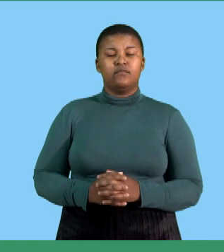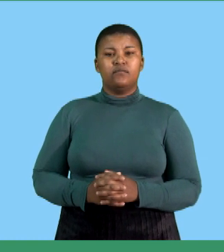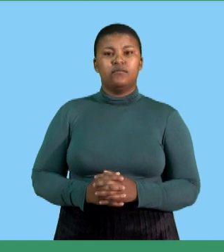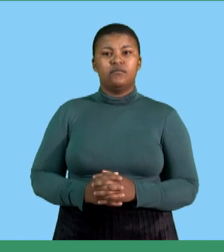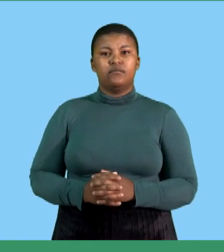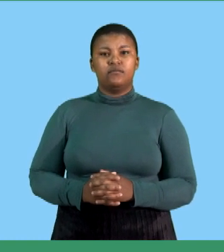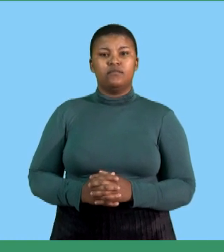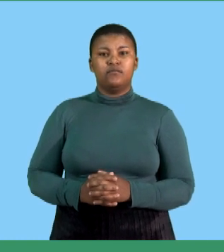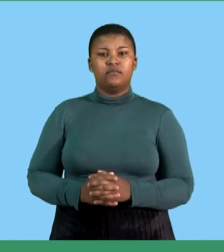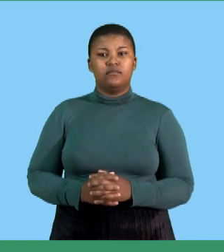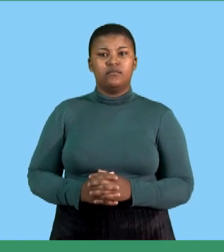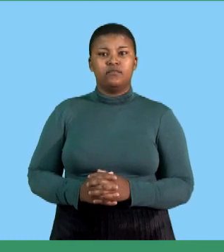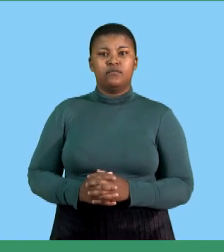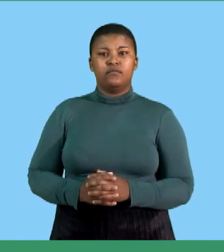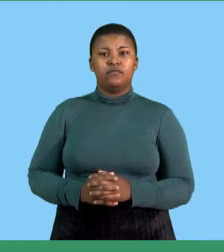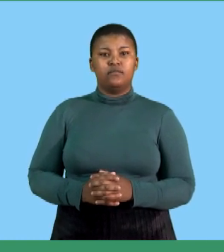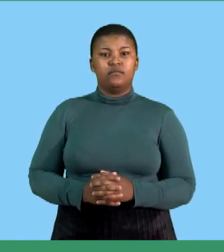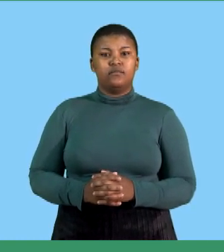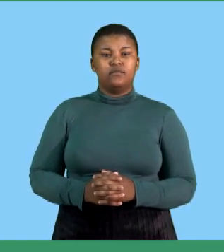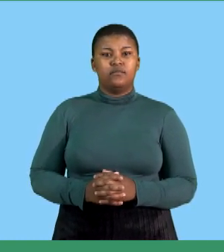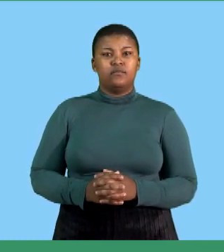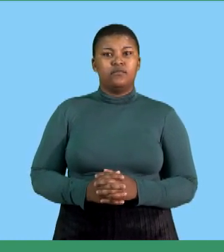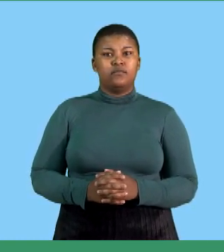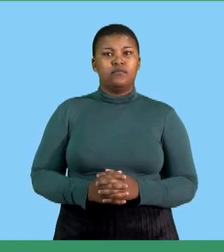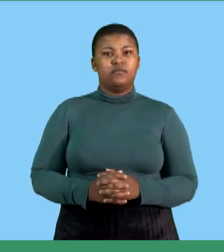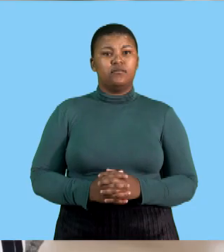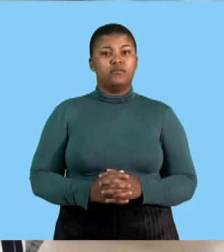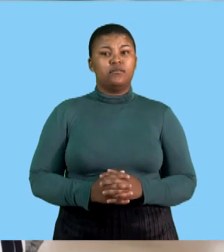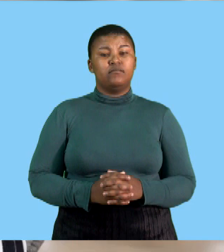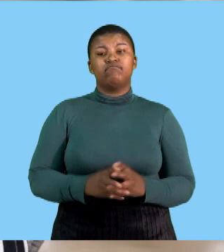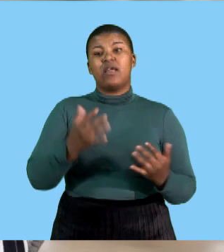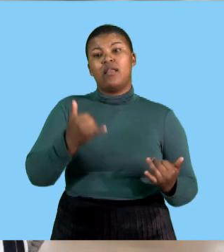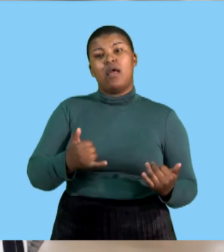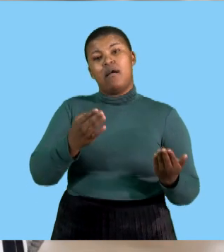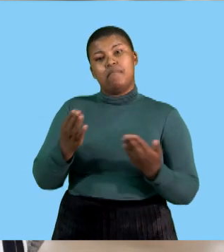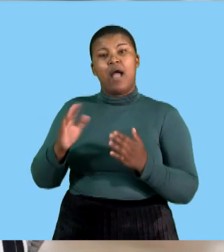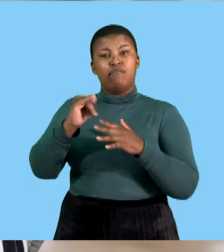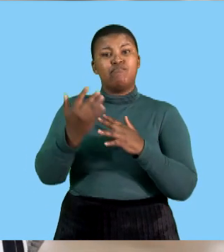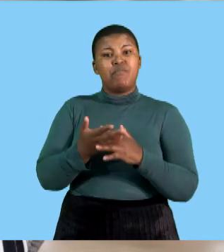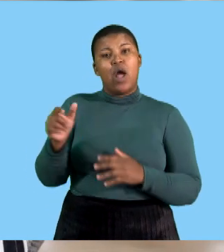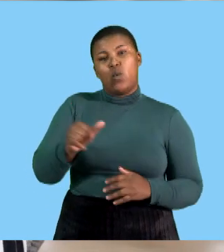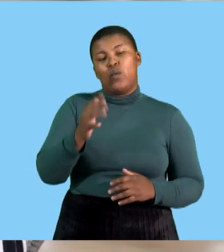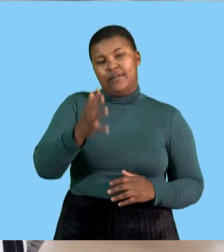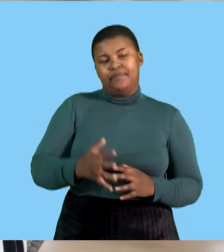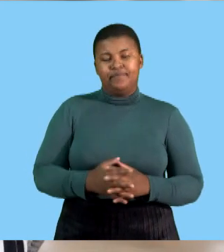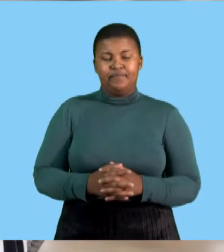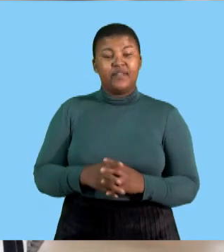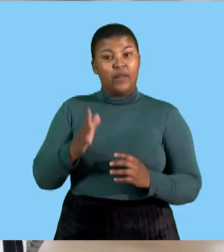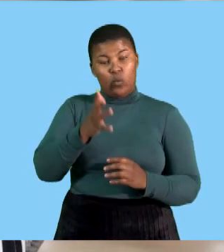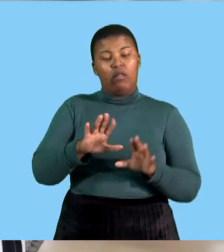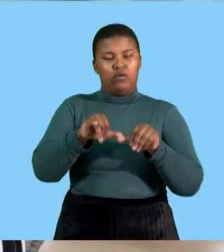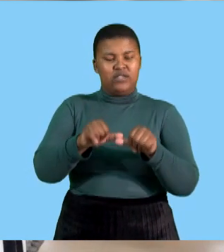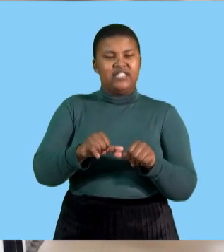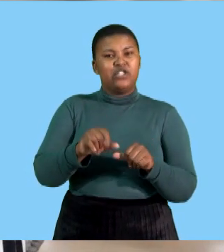the first two parts of our topic. So we're going to go on a break, and then when we come back, we will continue with the